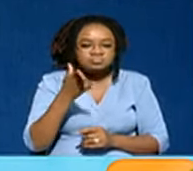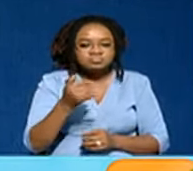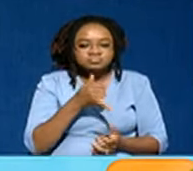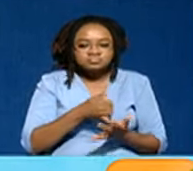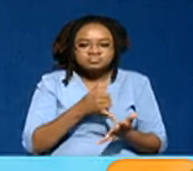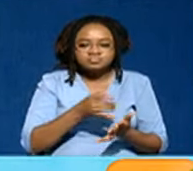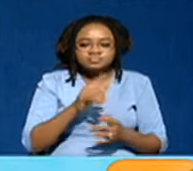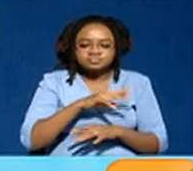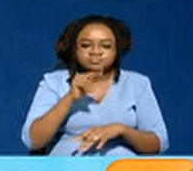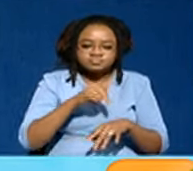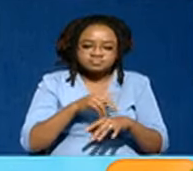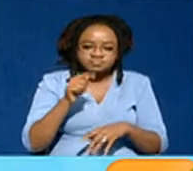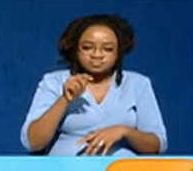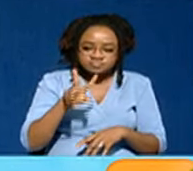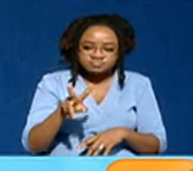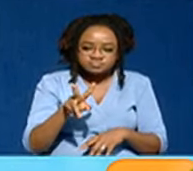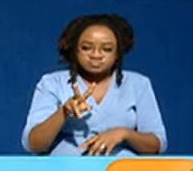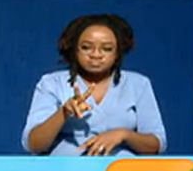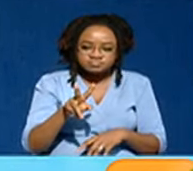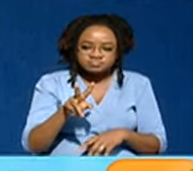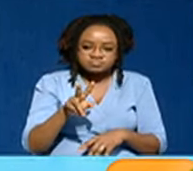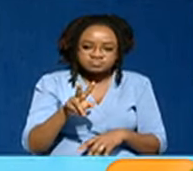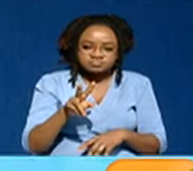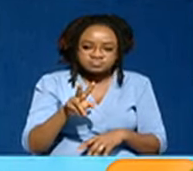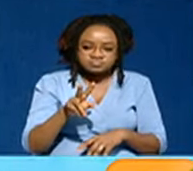TB contract since